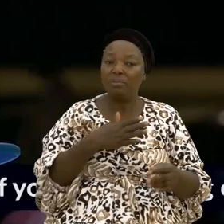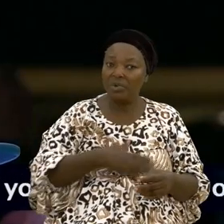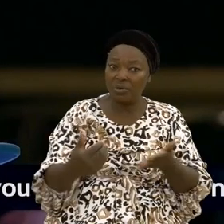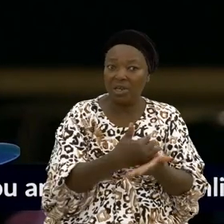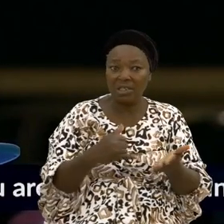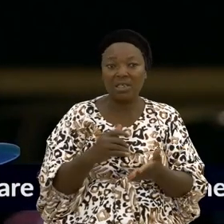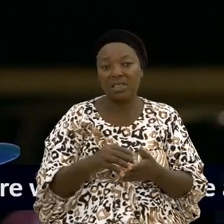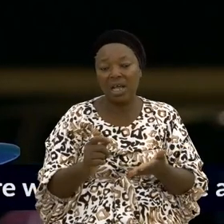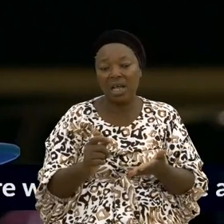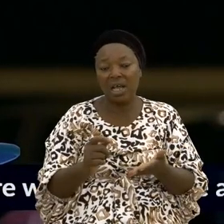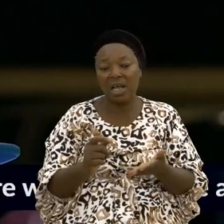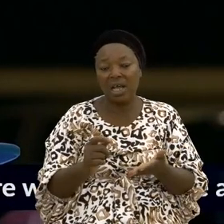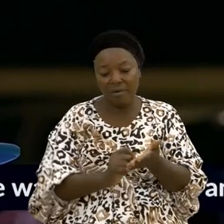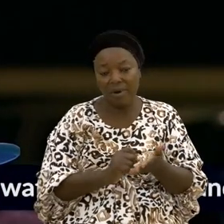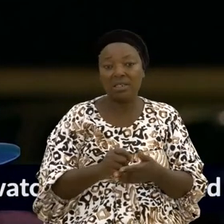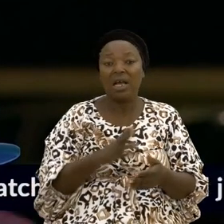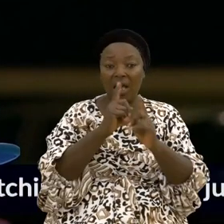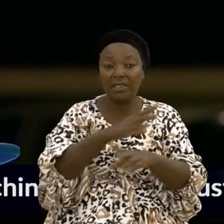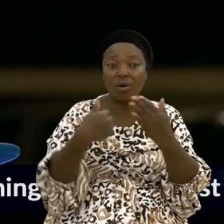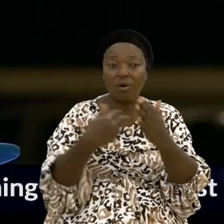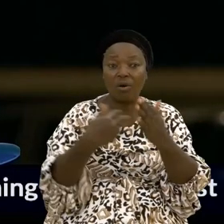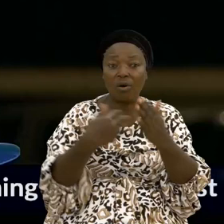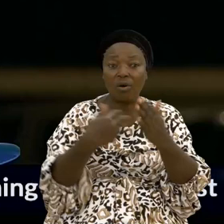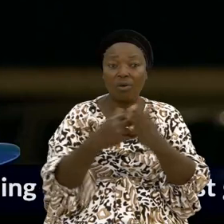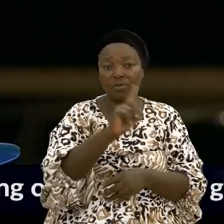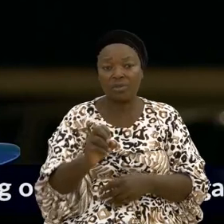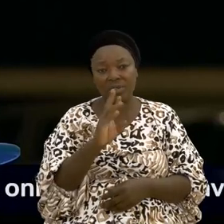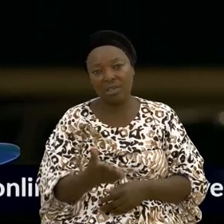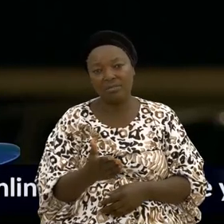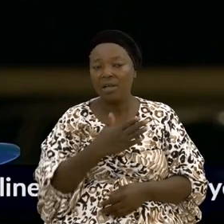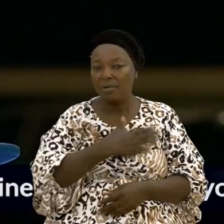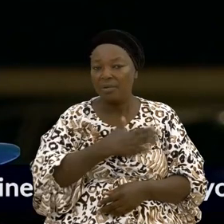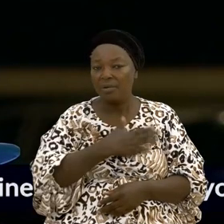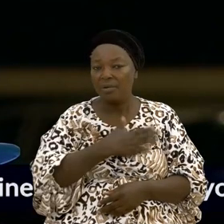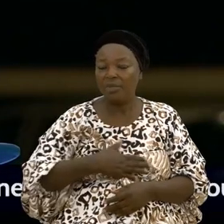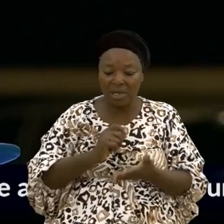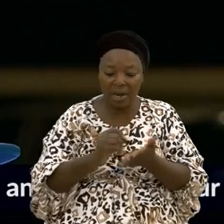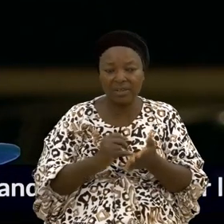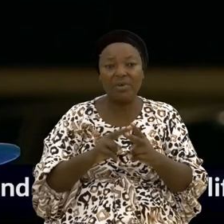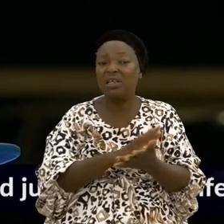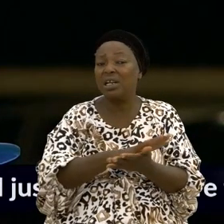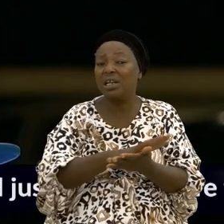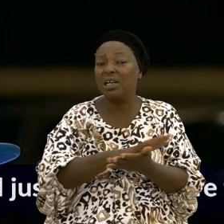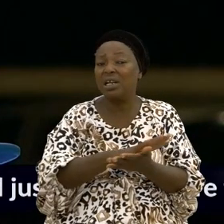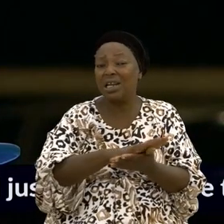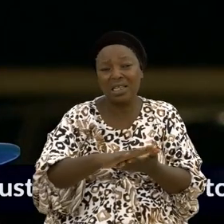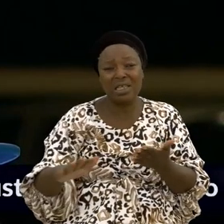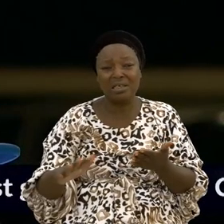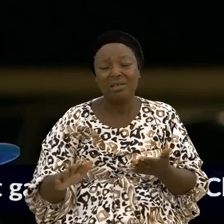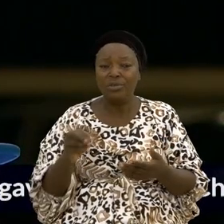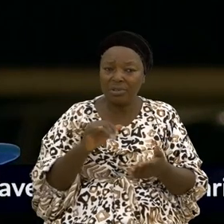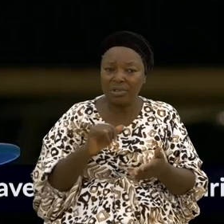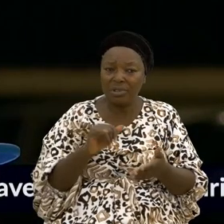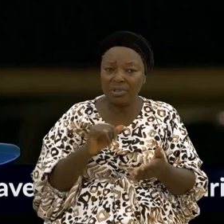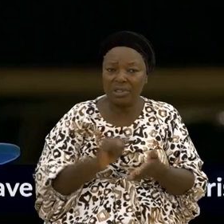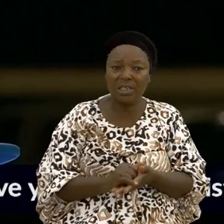there. Please make sure that you write it very legibly, maybe in capital letters, so that it will be